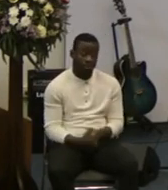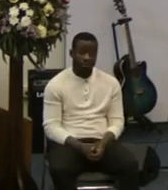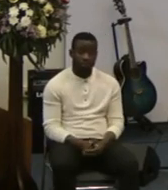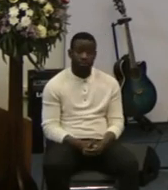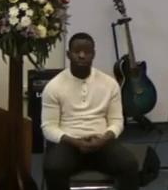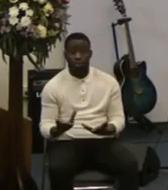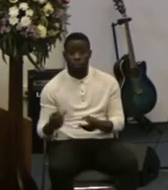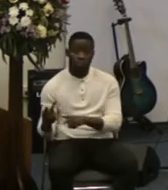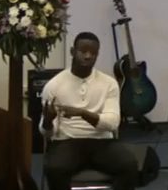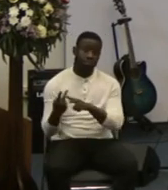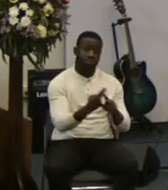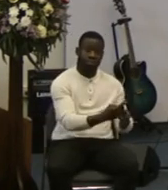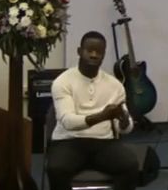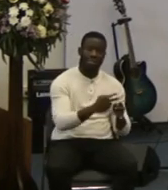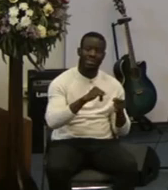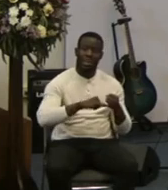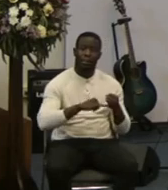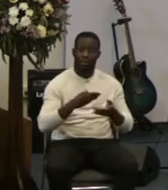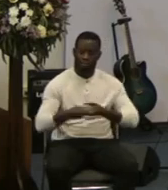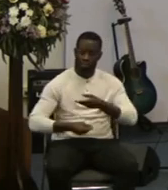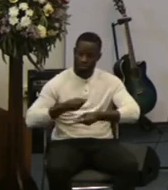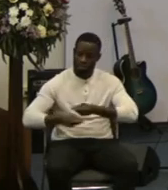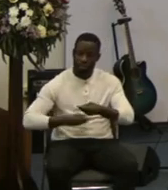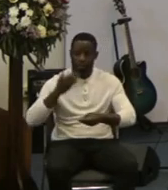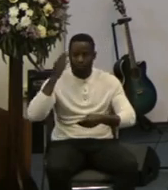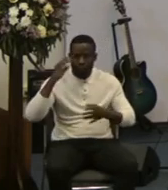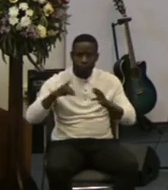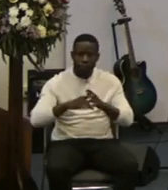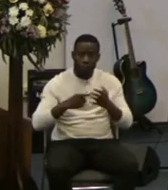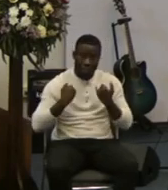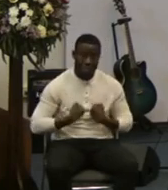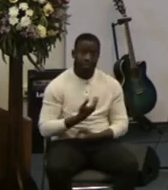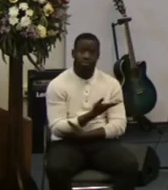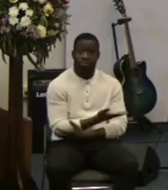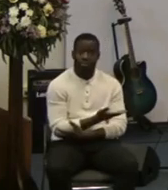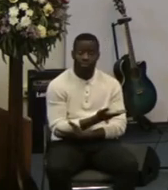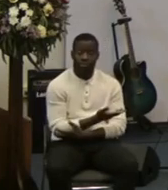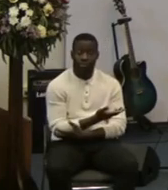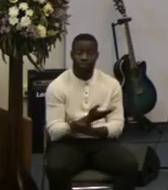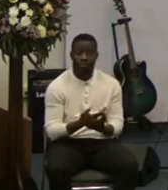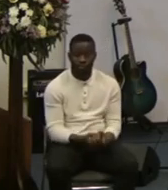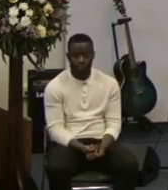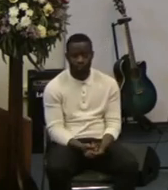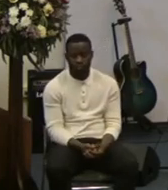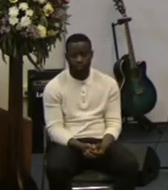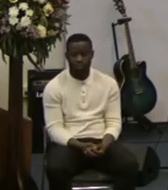They go to the home of Simon and Andrew, and Simon tells Jesus that my mum-in-law is ill